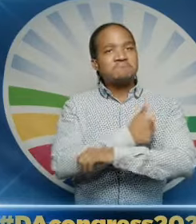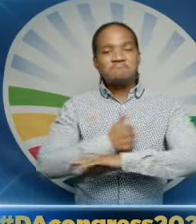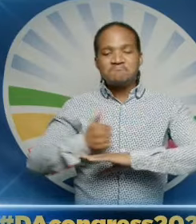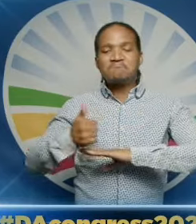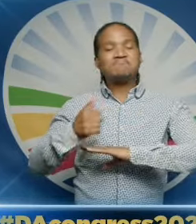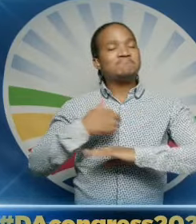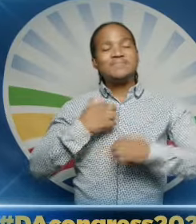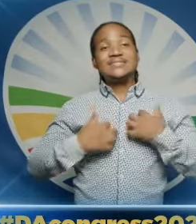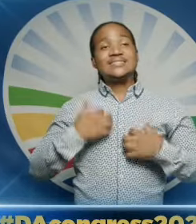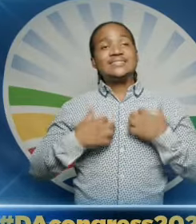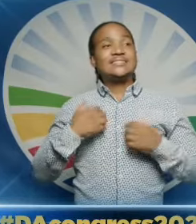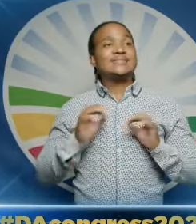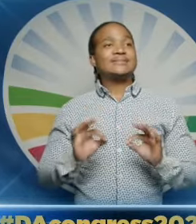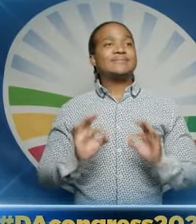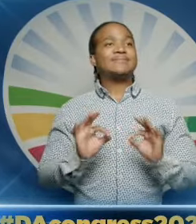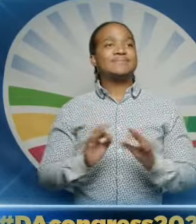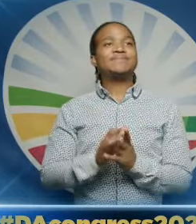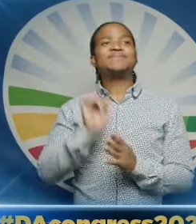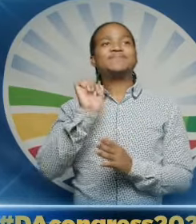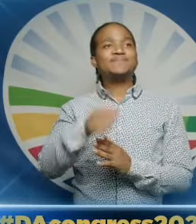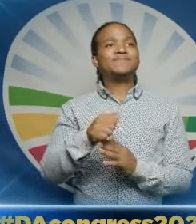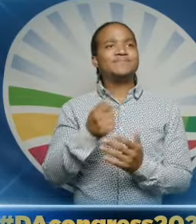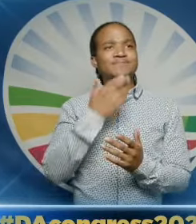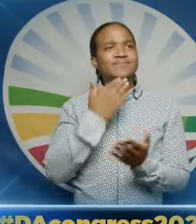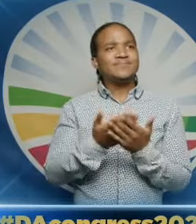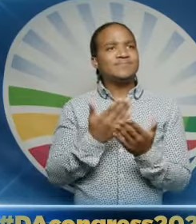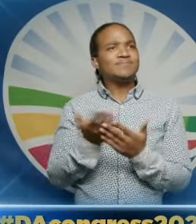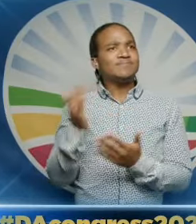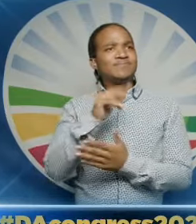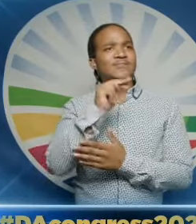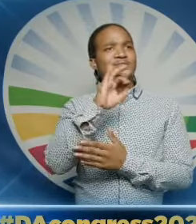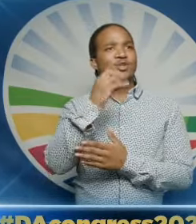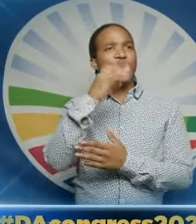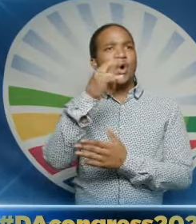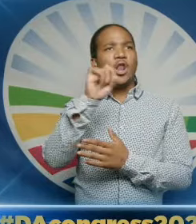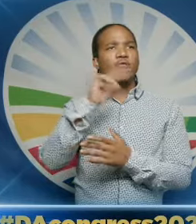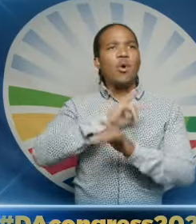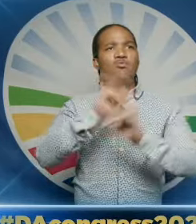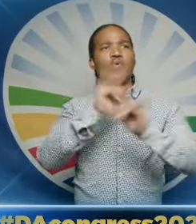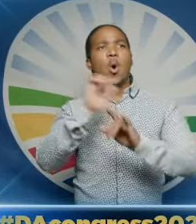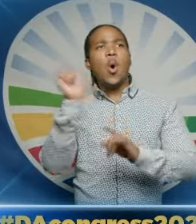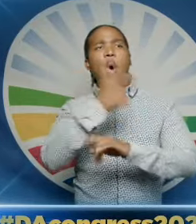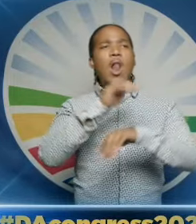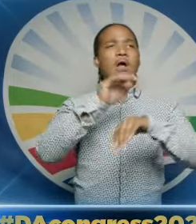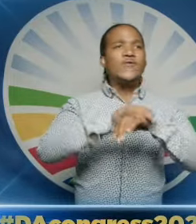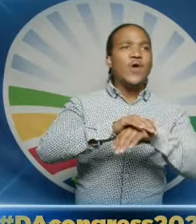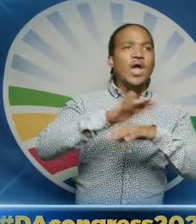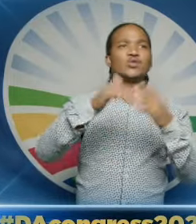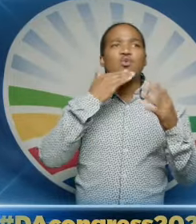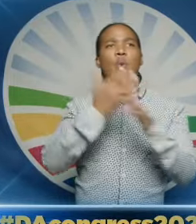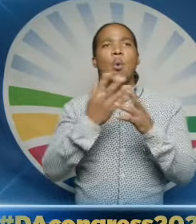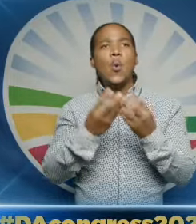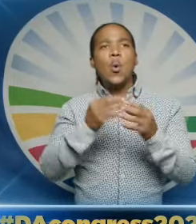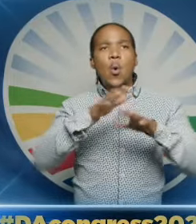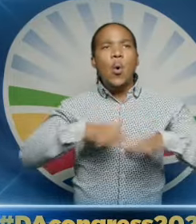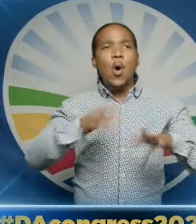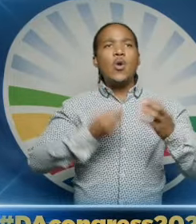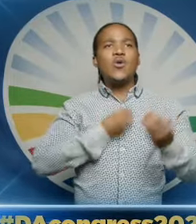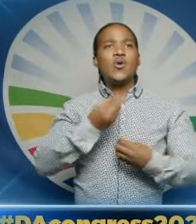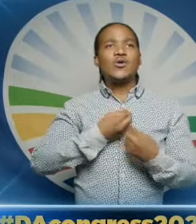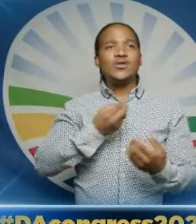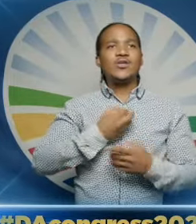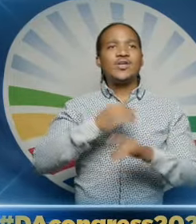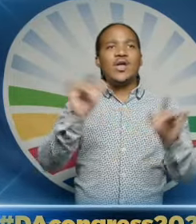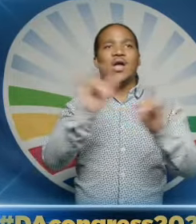excited. Nasli, can we get Nicholas to give a shout out to all his friends in Kirkwood quickly? Come on.